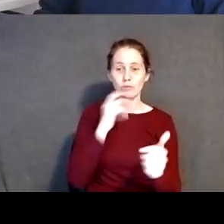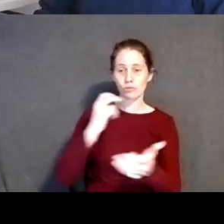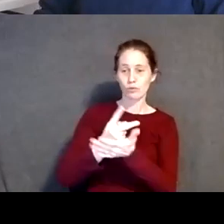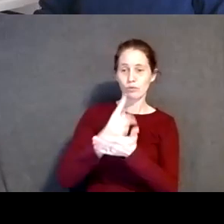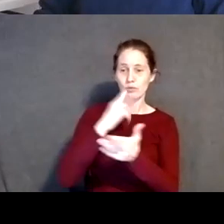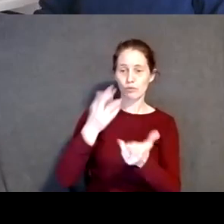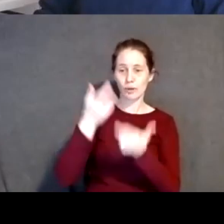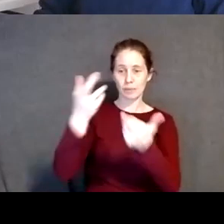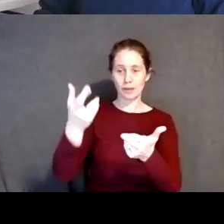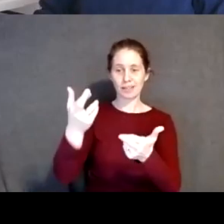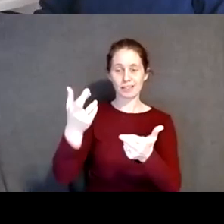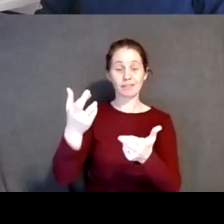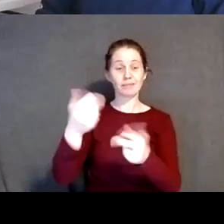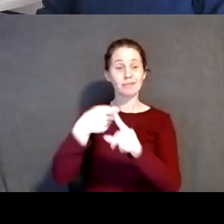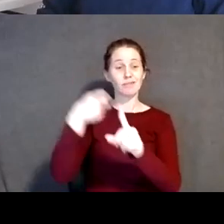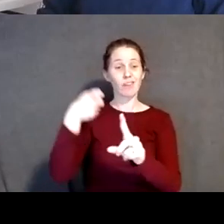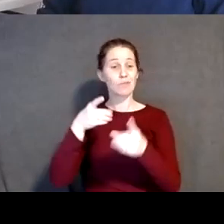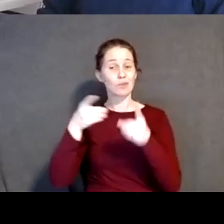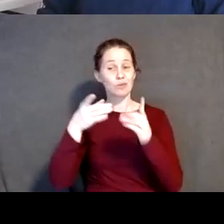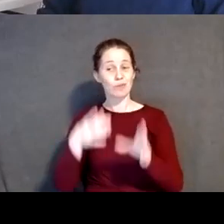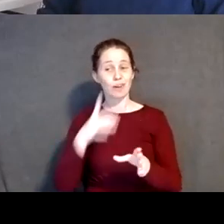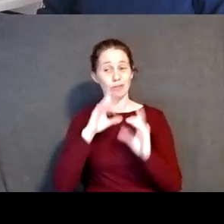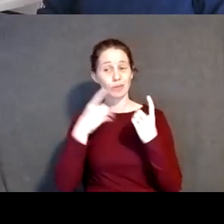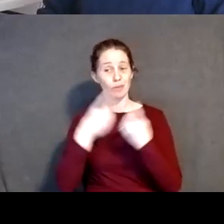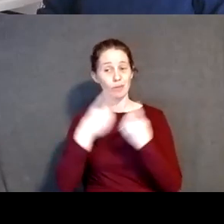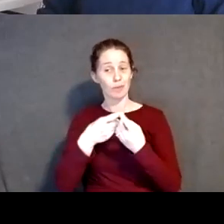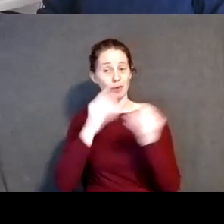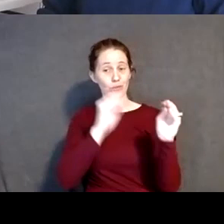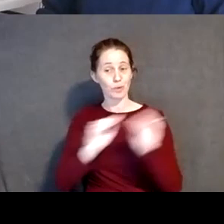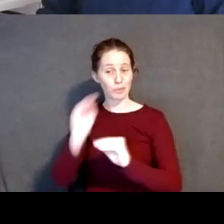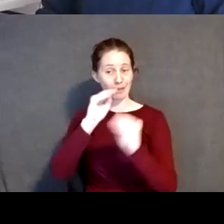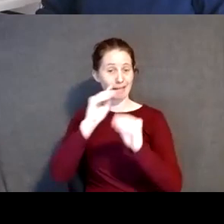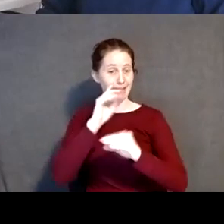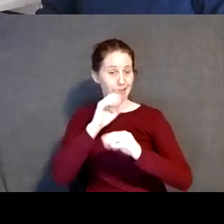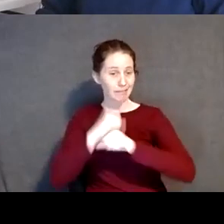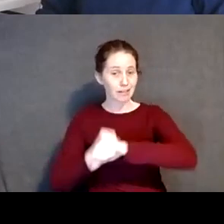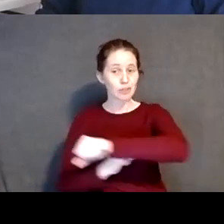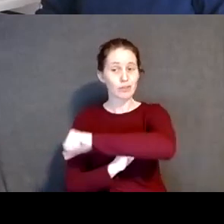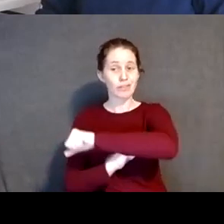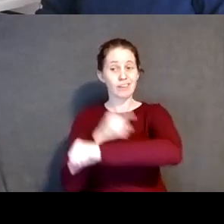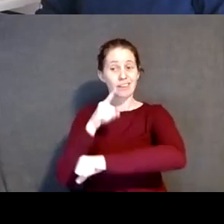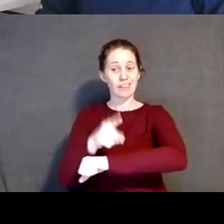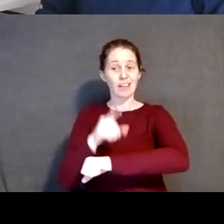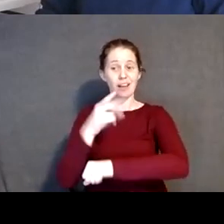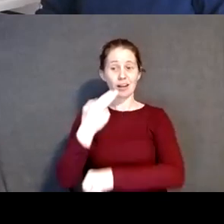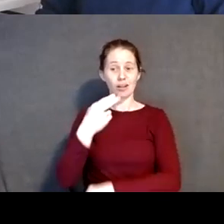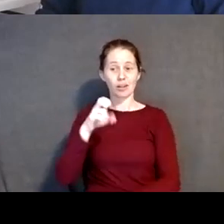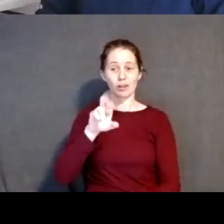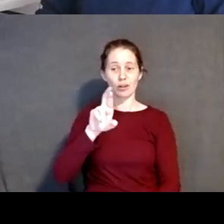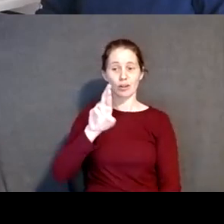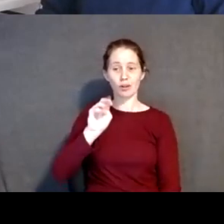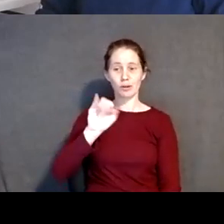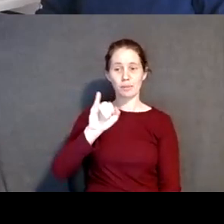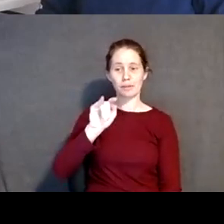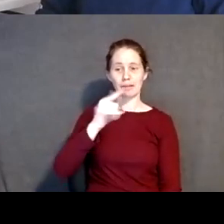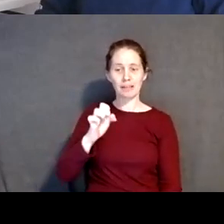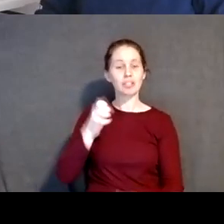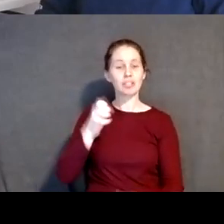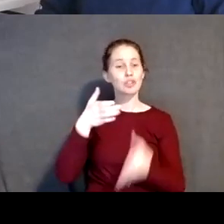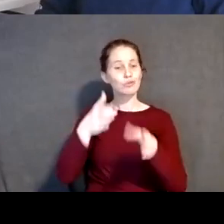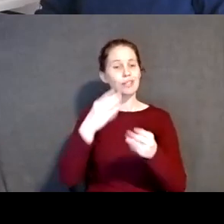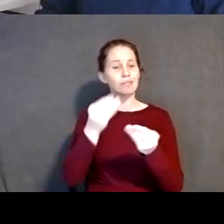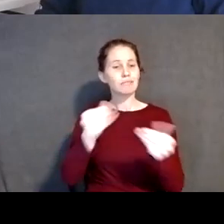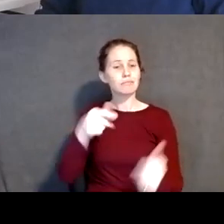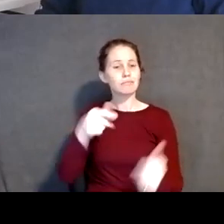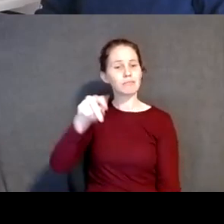recommendation made by the Director of the Department of Mobility and Infrastructure that Hermitage Street be paved with asphalt in